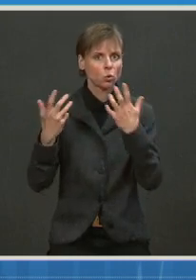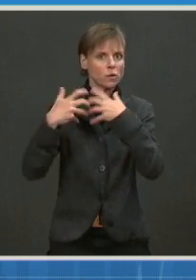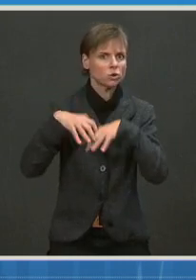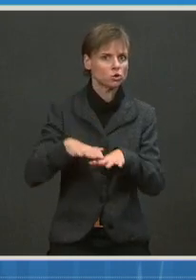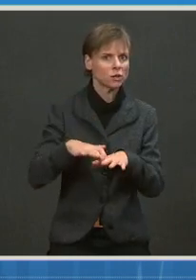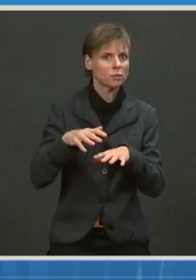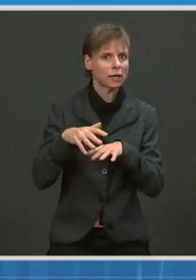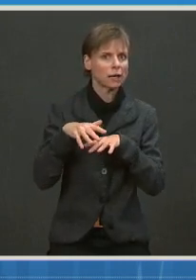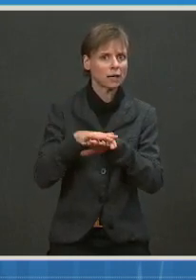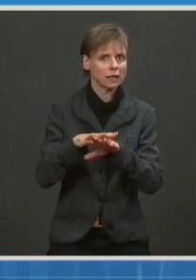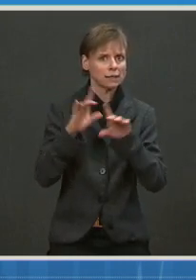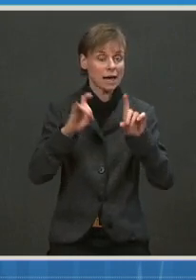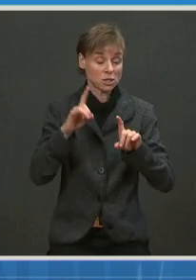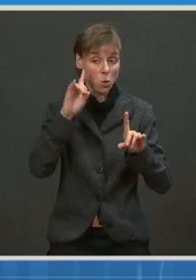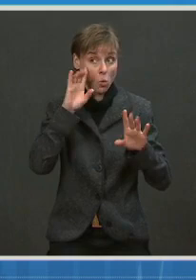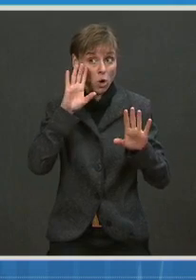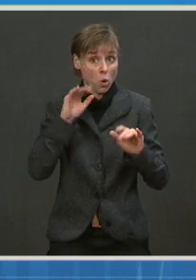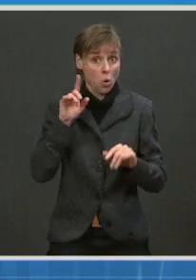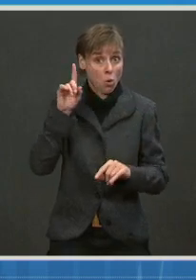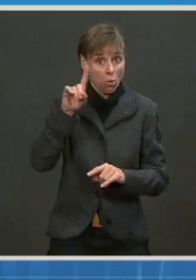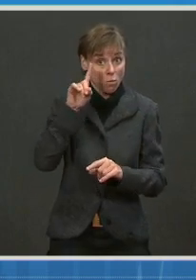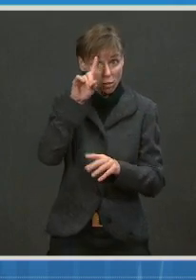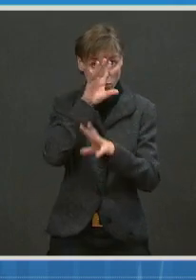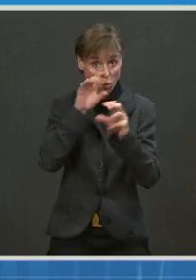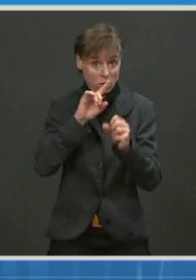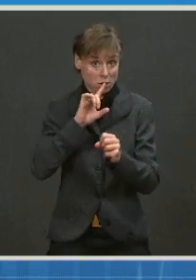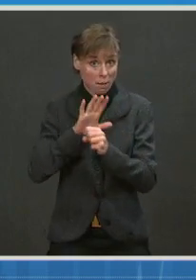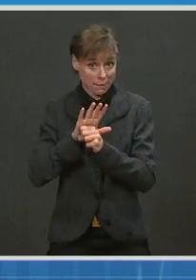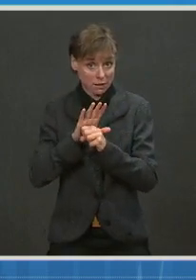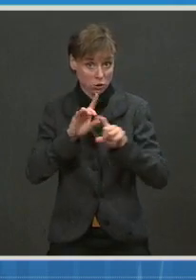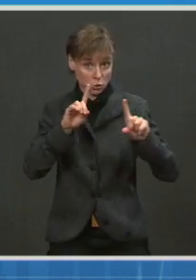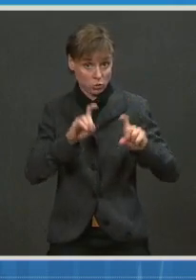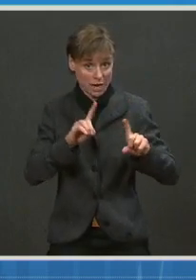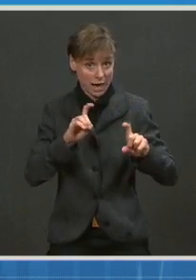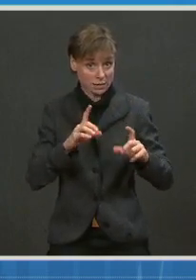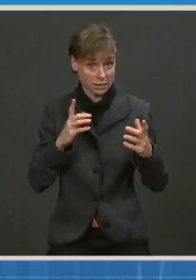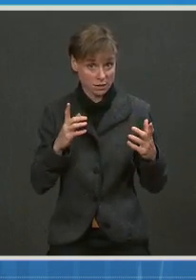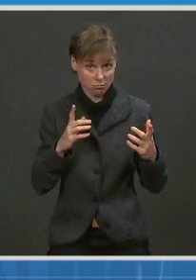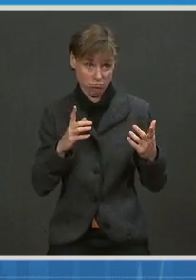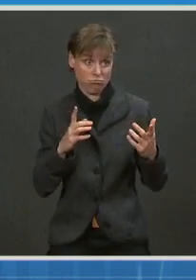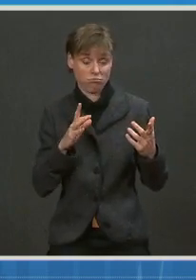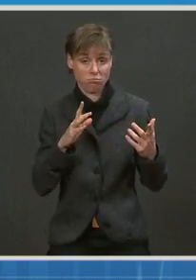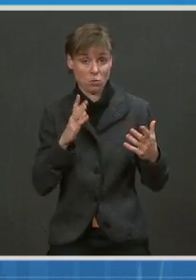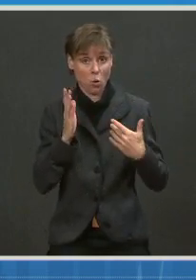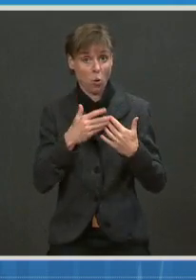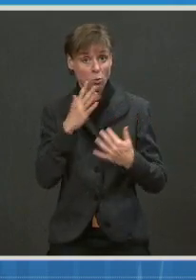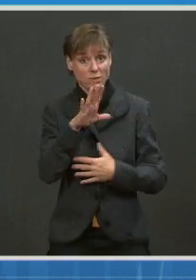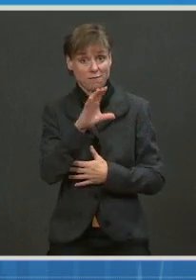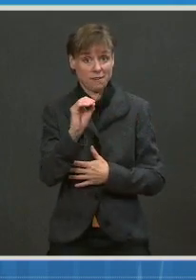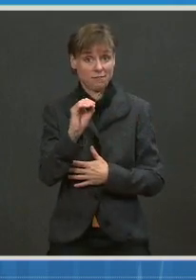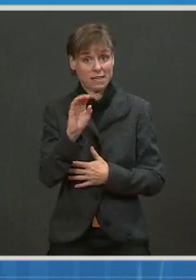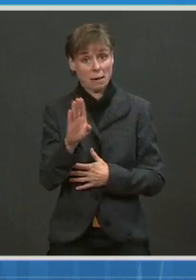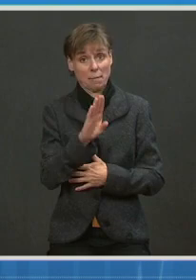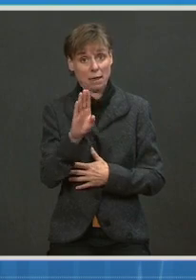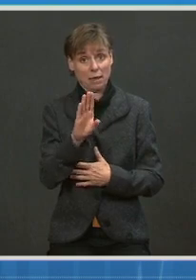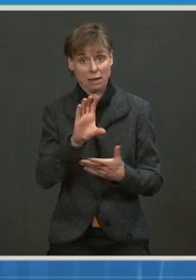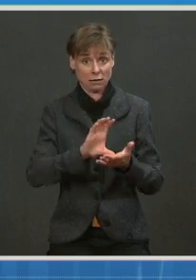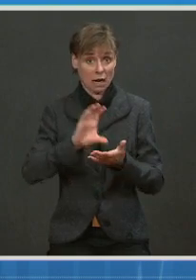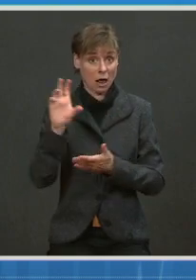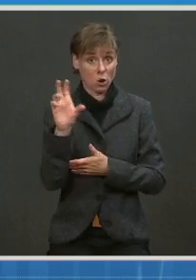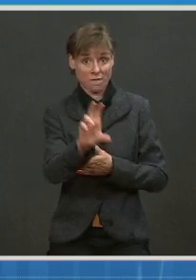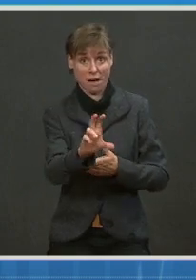that the president's commitment to testing with a nearly $50 billion investment in the American Rescue Plan is a strong